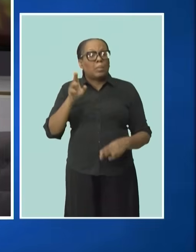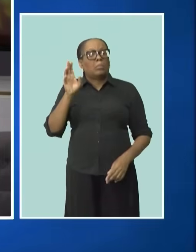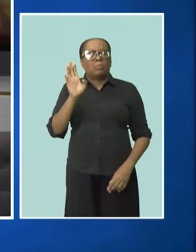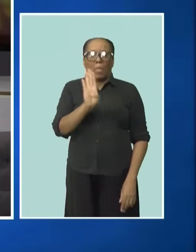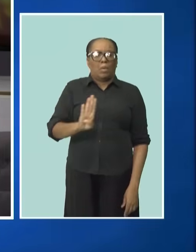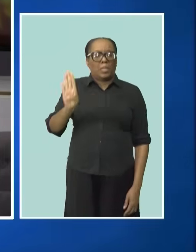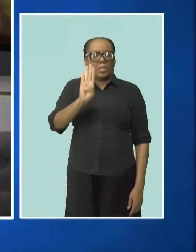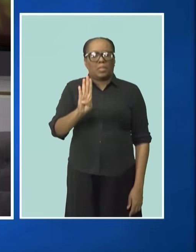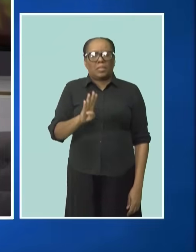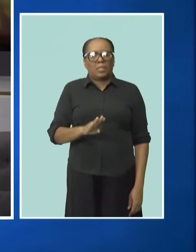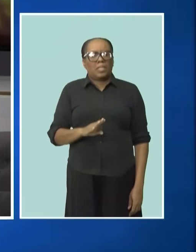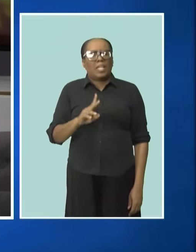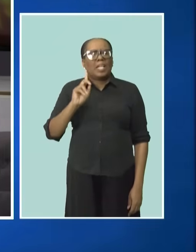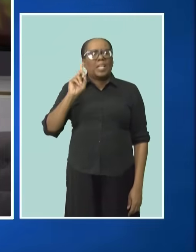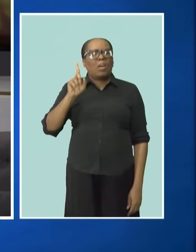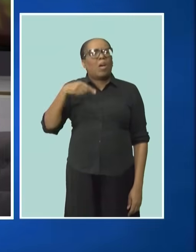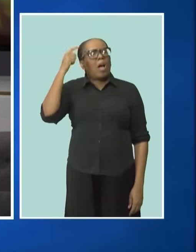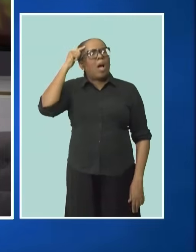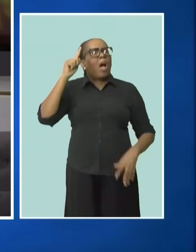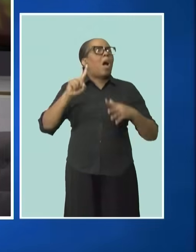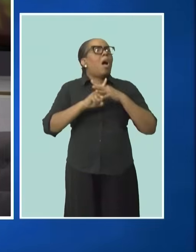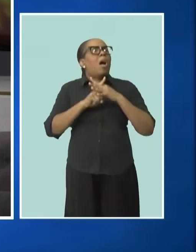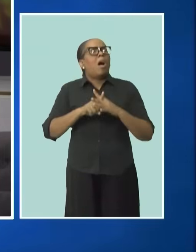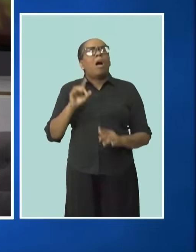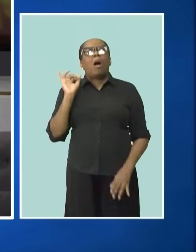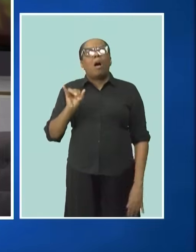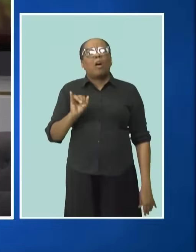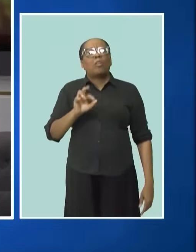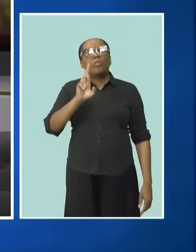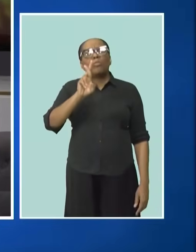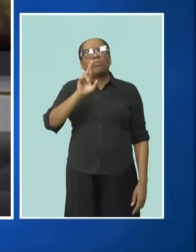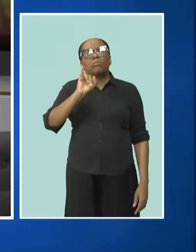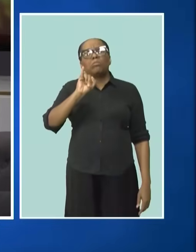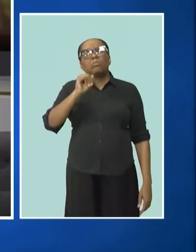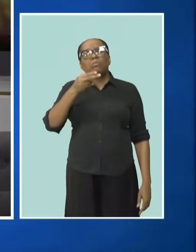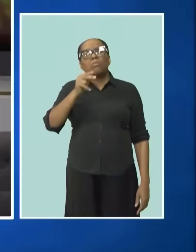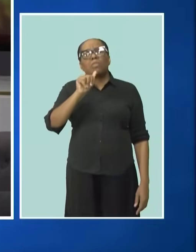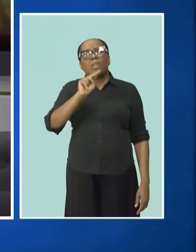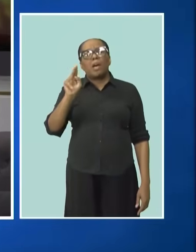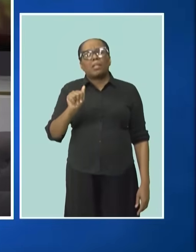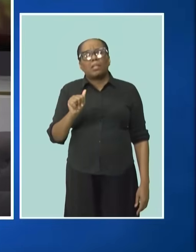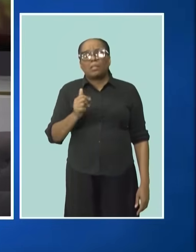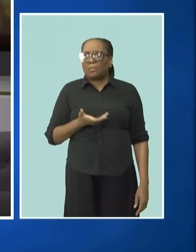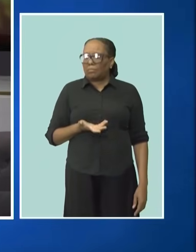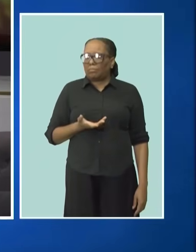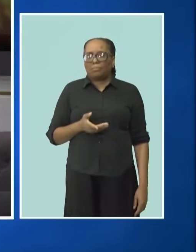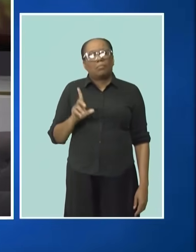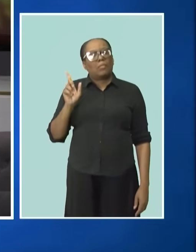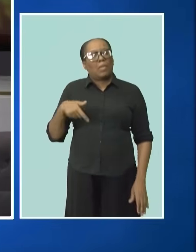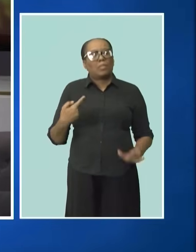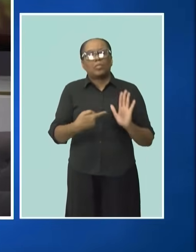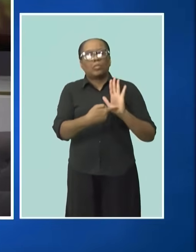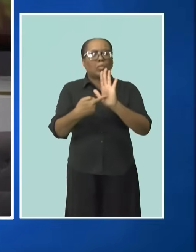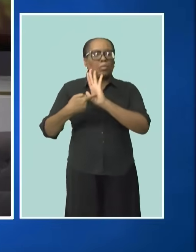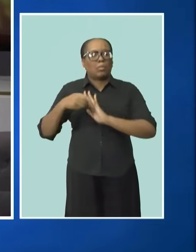to, as a country, export the culture a lot more to these places